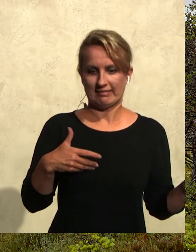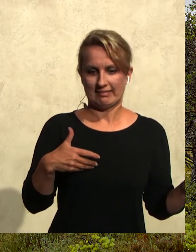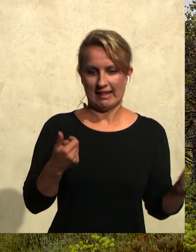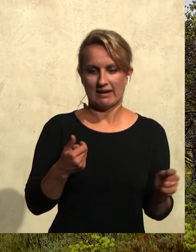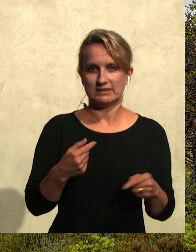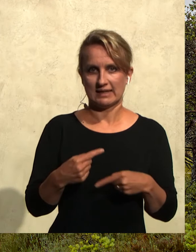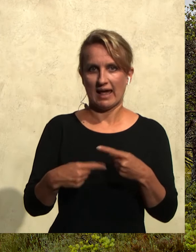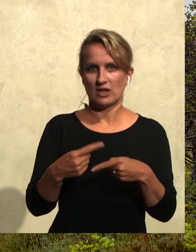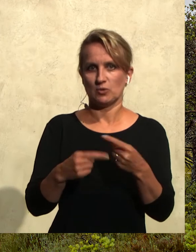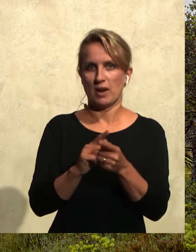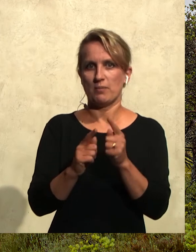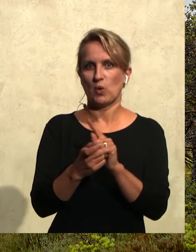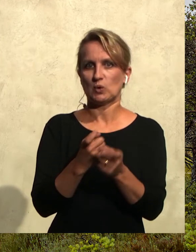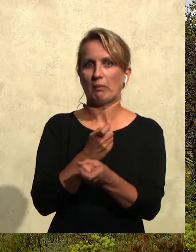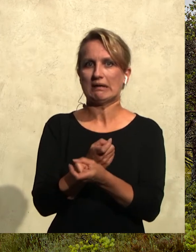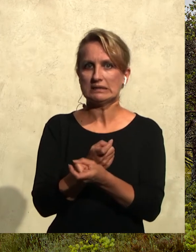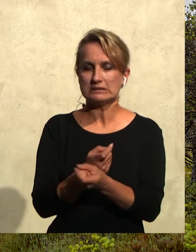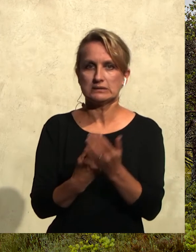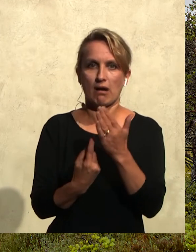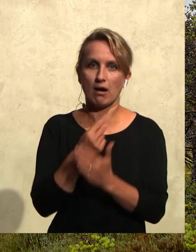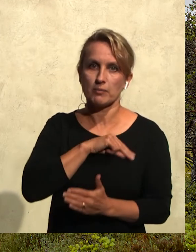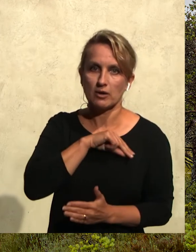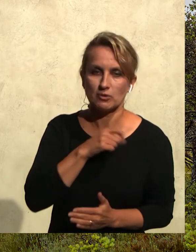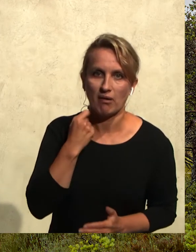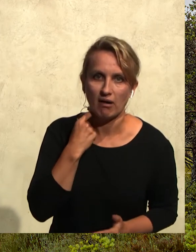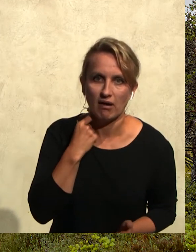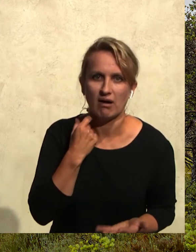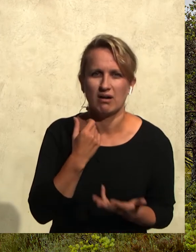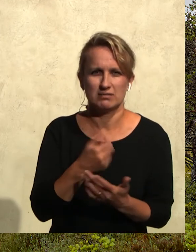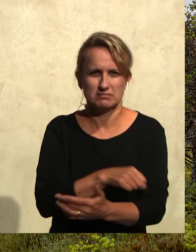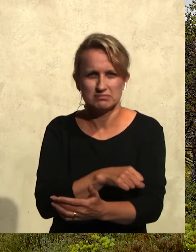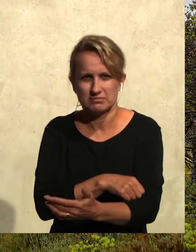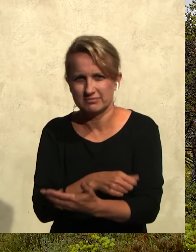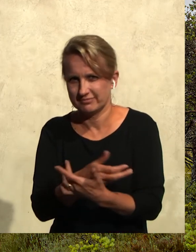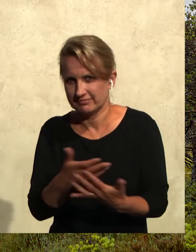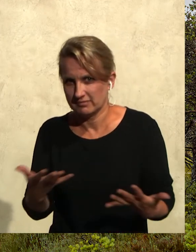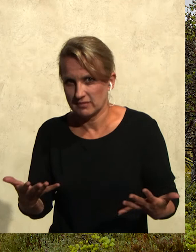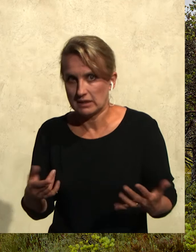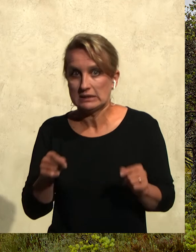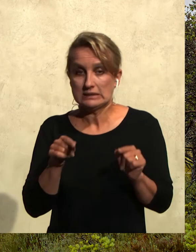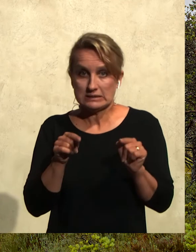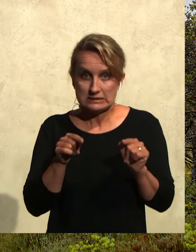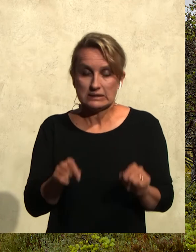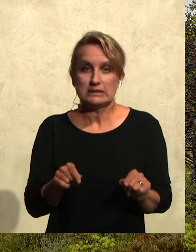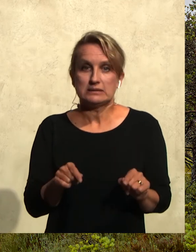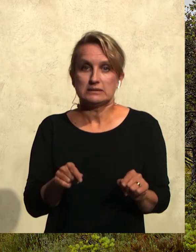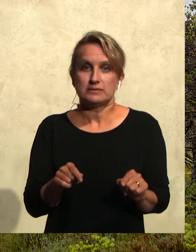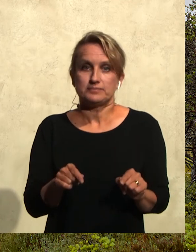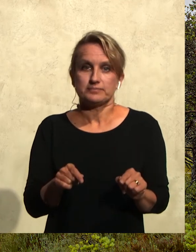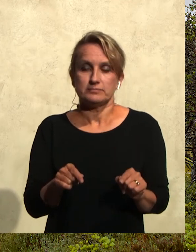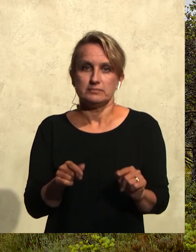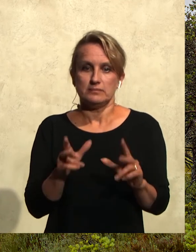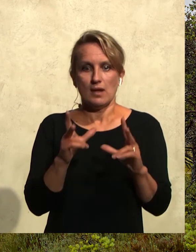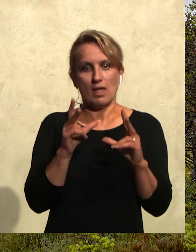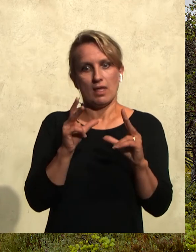abuse, for example, and those in turn can reduce their chances of high levels of scholastic achievement,